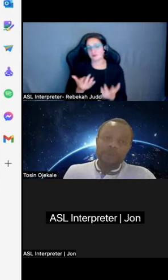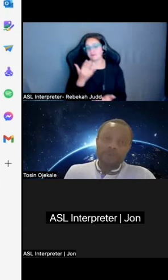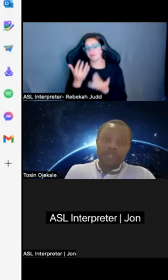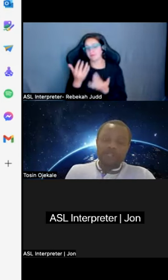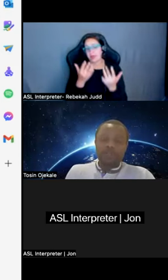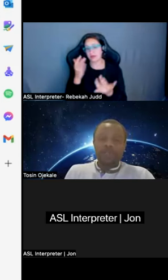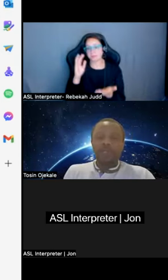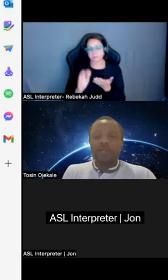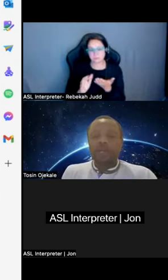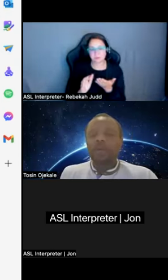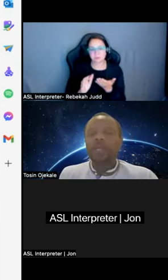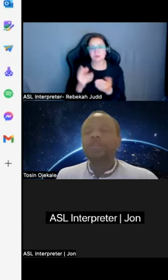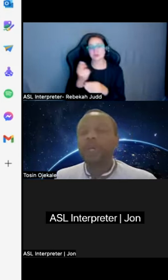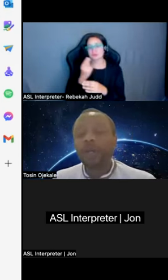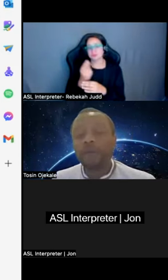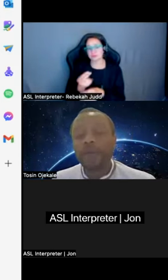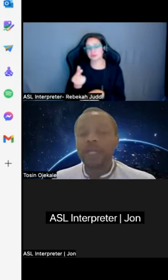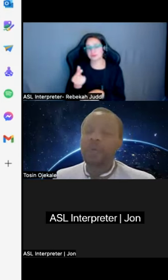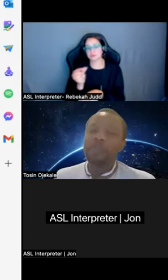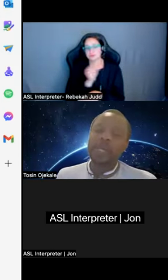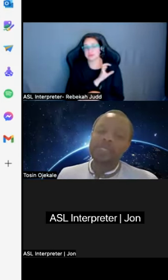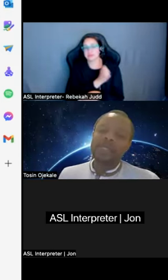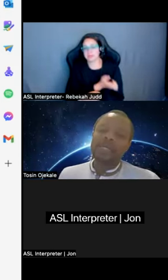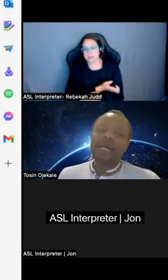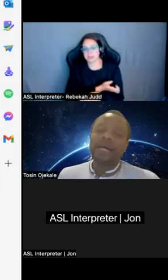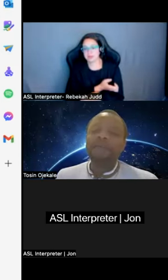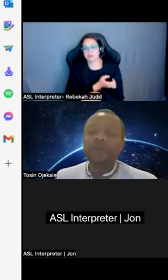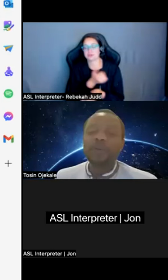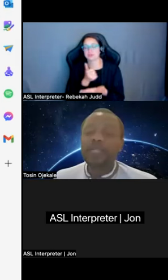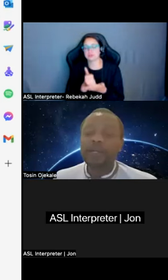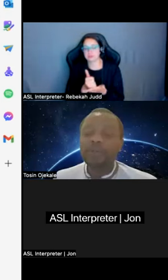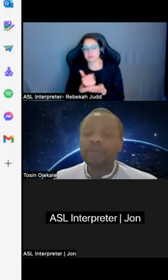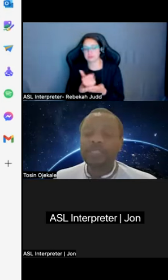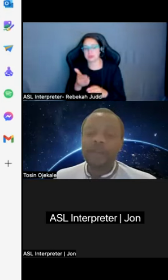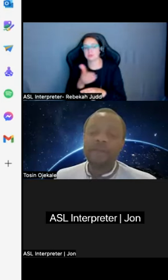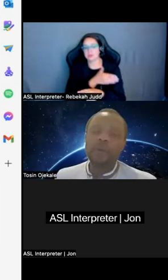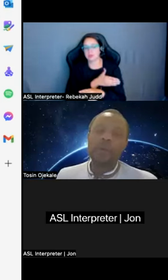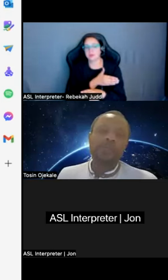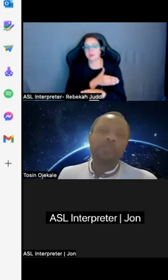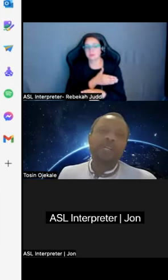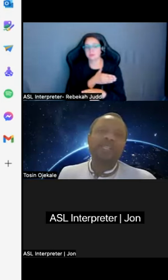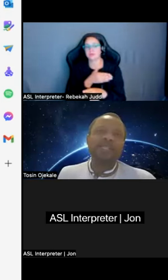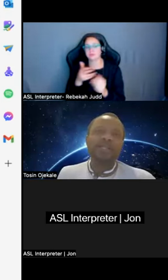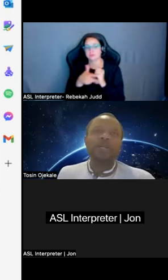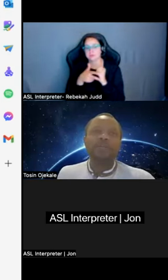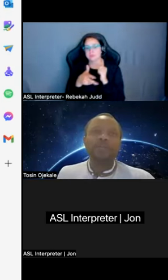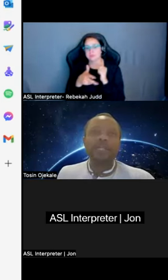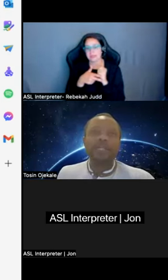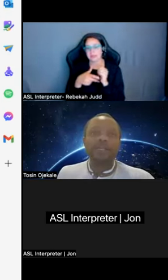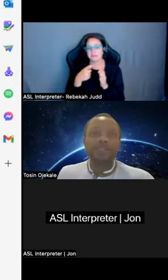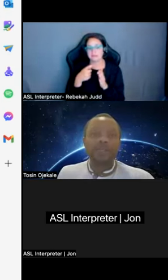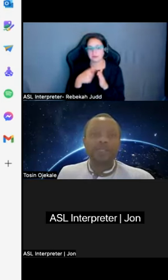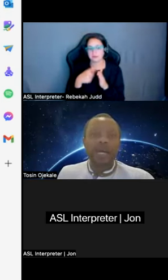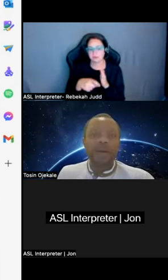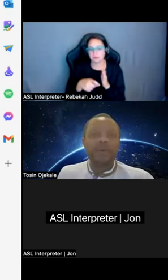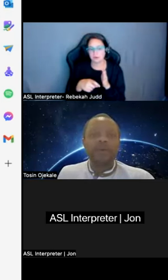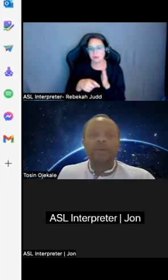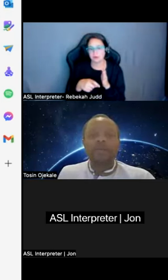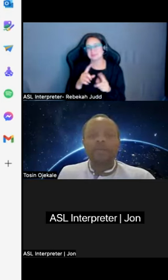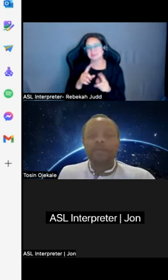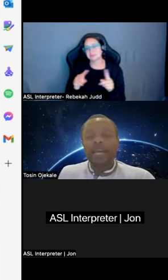environmental protection. Okay, so a lot of this equipment, even though they will save you cost, but it's not really in the short